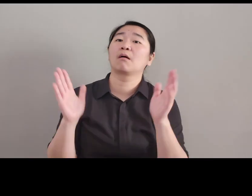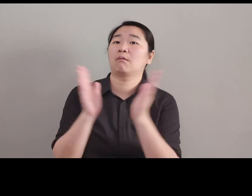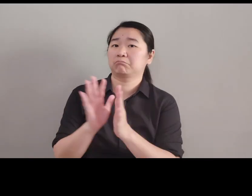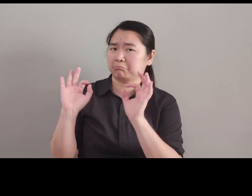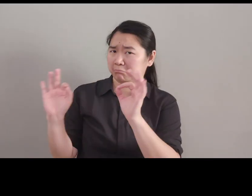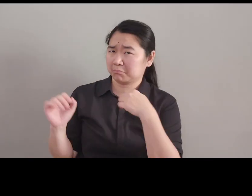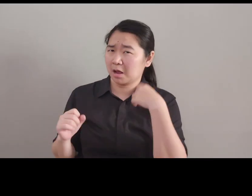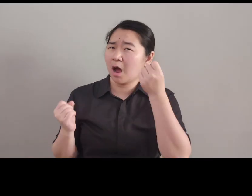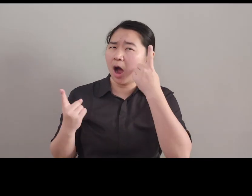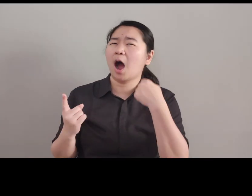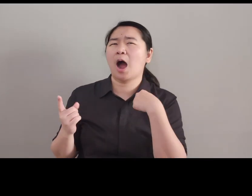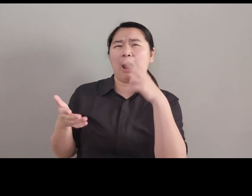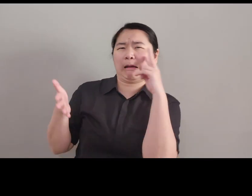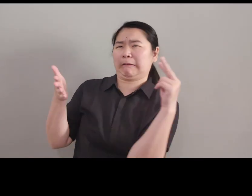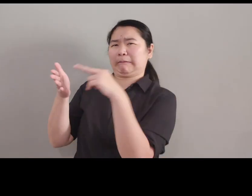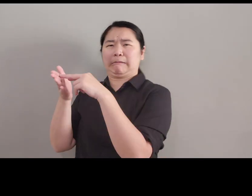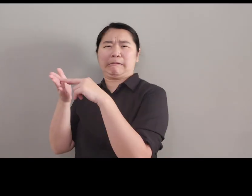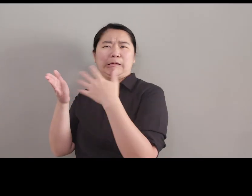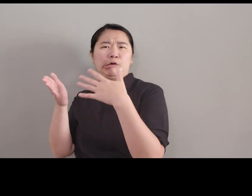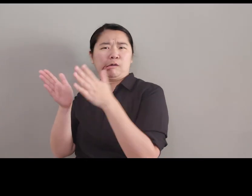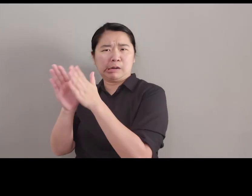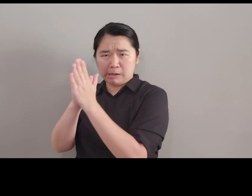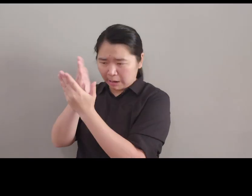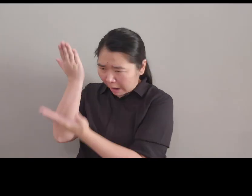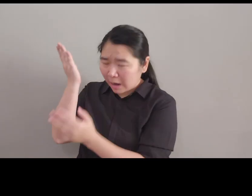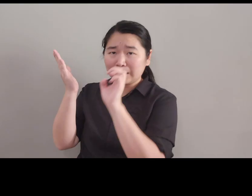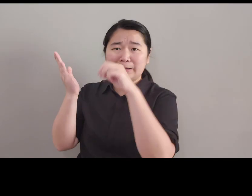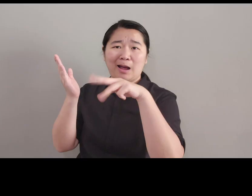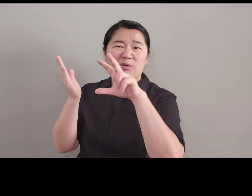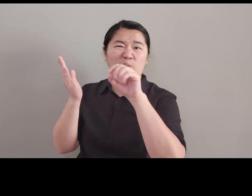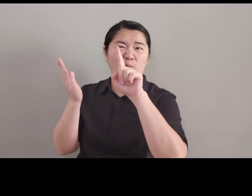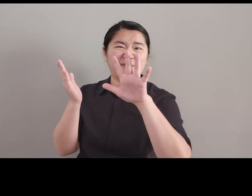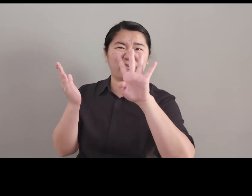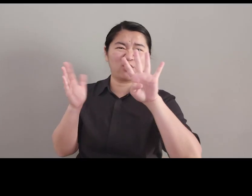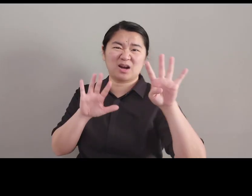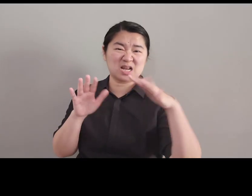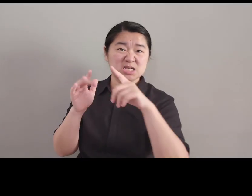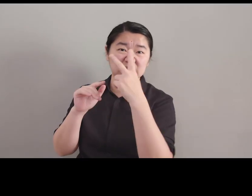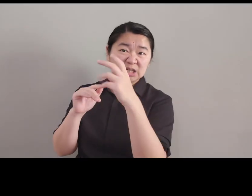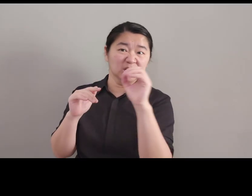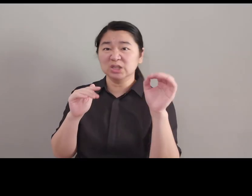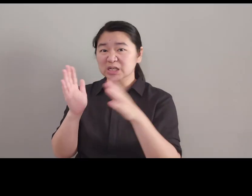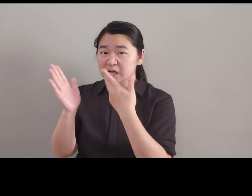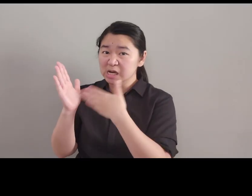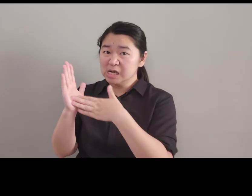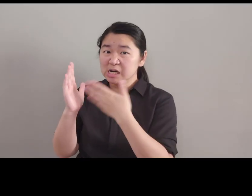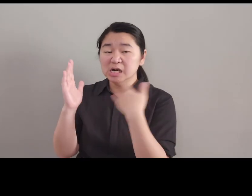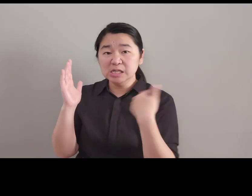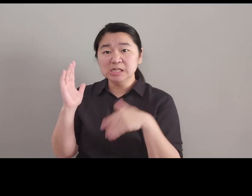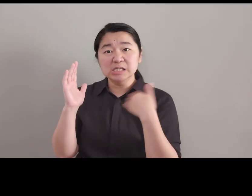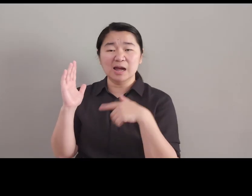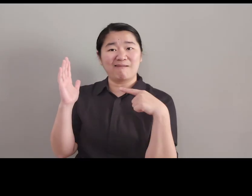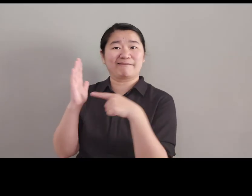in the EN 301549 200-page PDF to see if I can find what to do with that. So really making it more